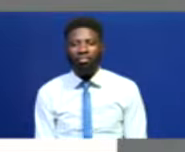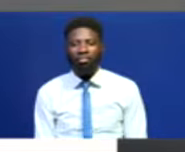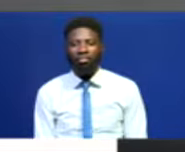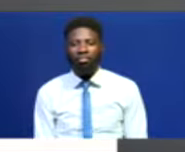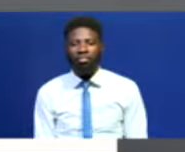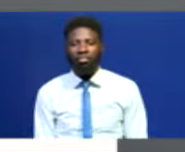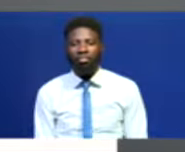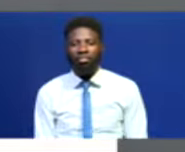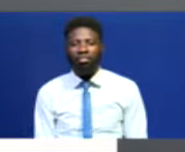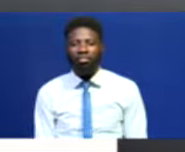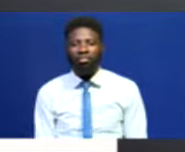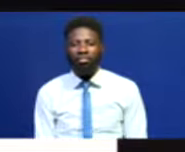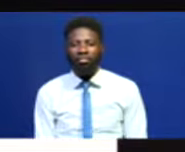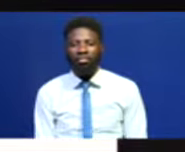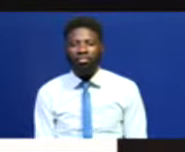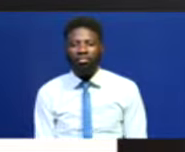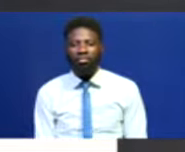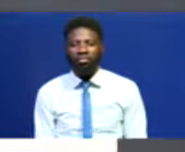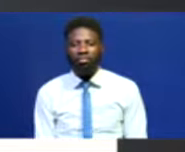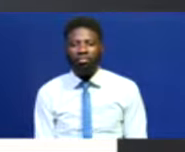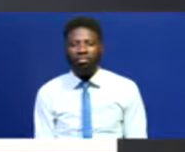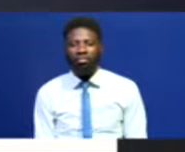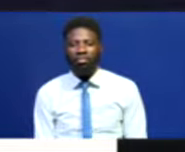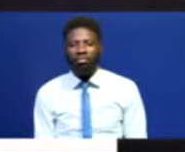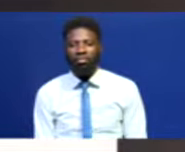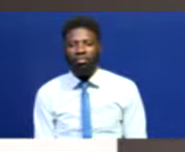catching flies and day for dance.